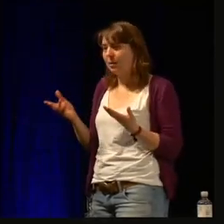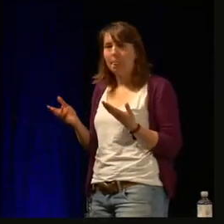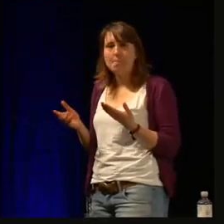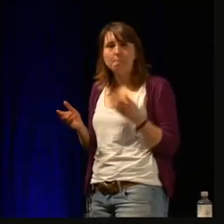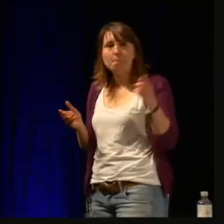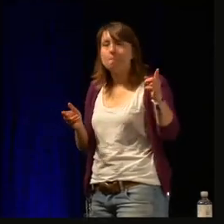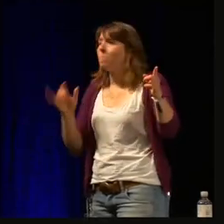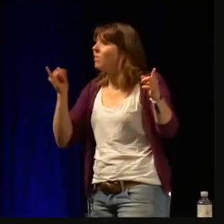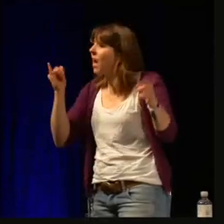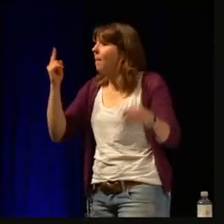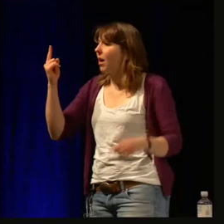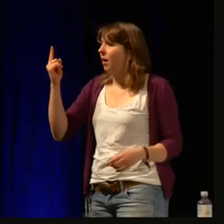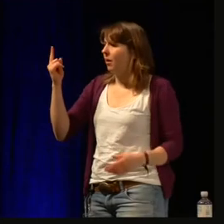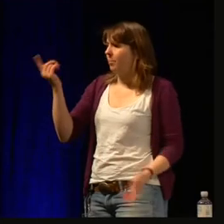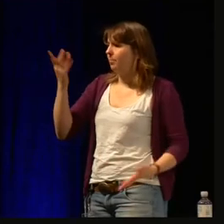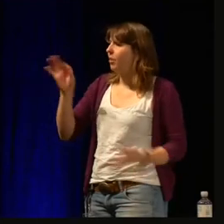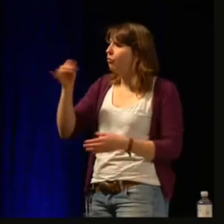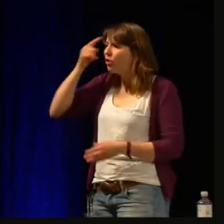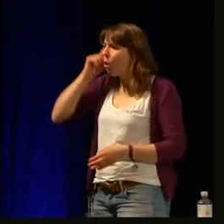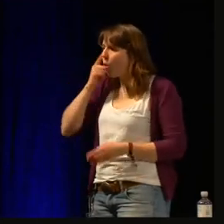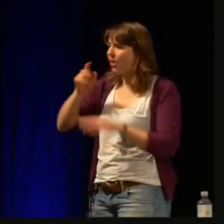an epistemological question.